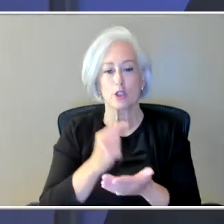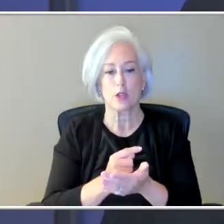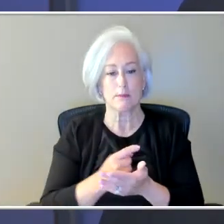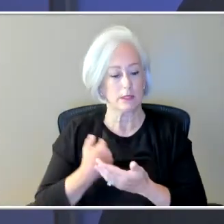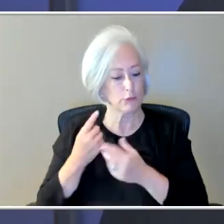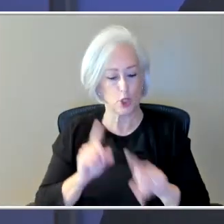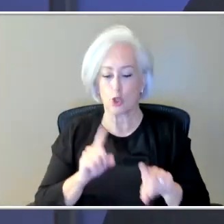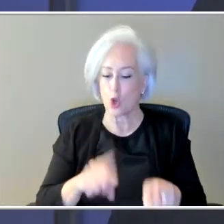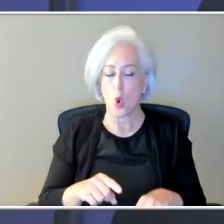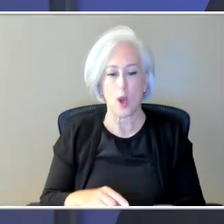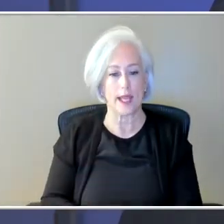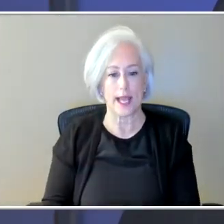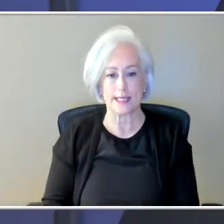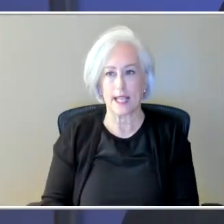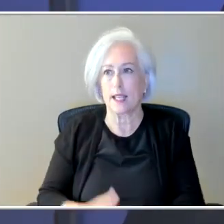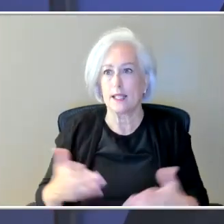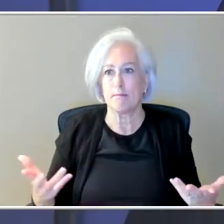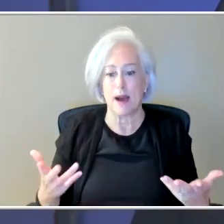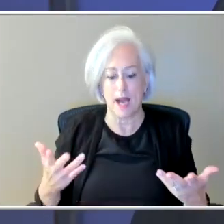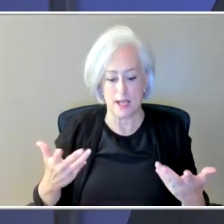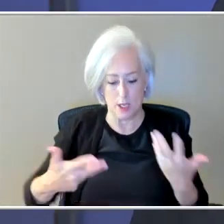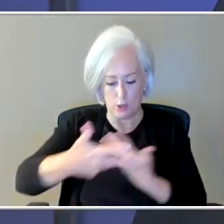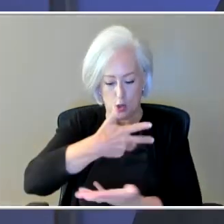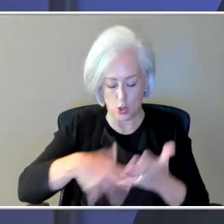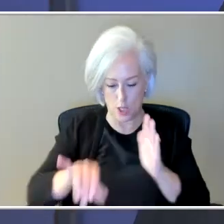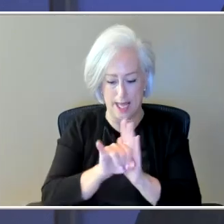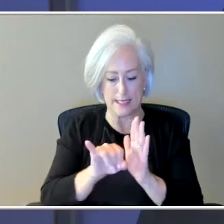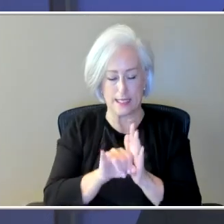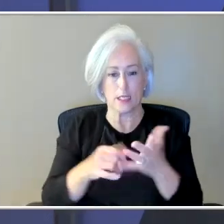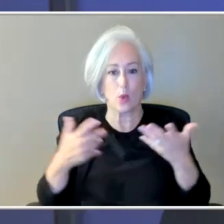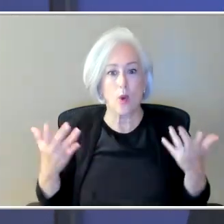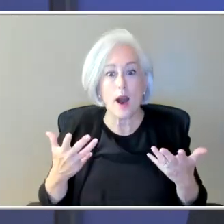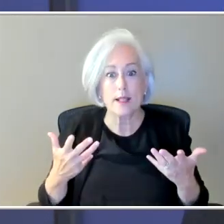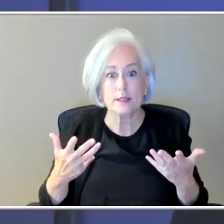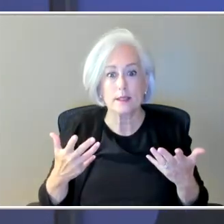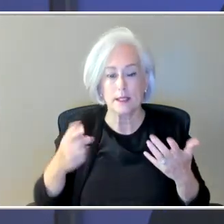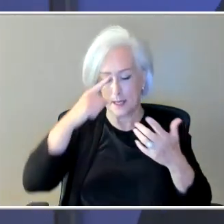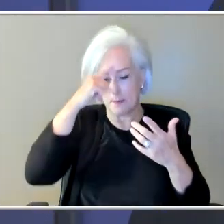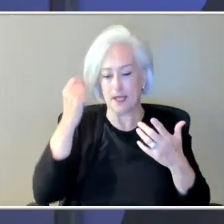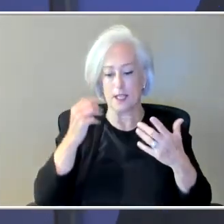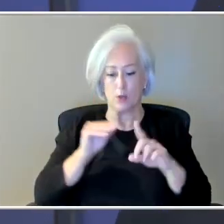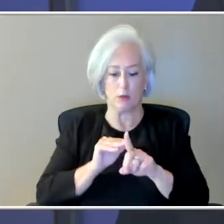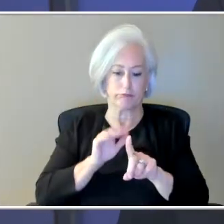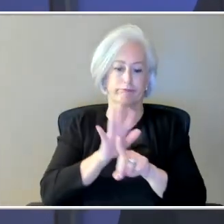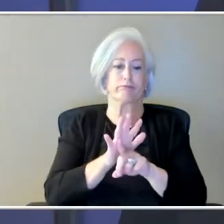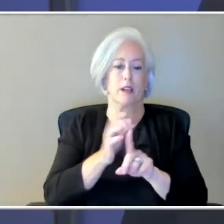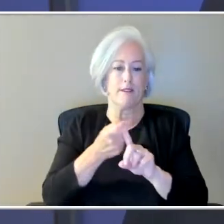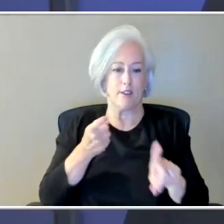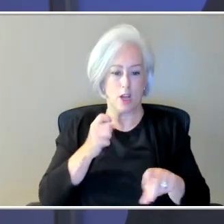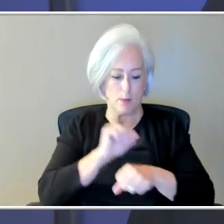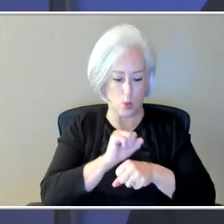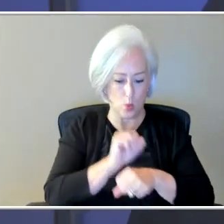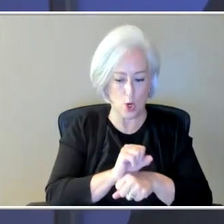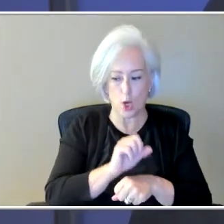okay, now what's my social identity? Mm-hmm. And because a lot of us are so affected by work or family and so forth,